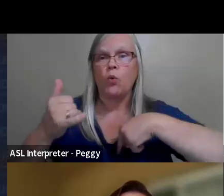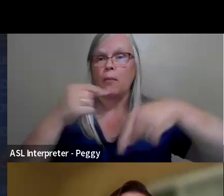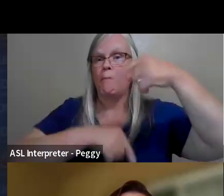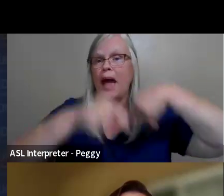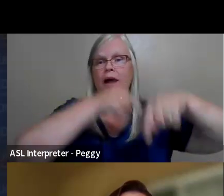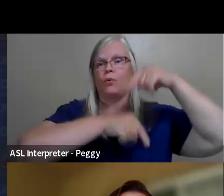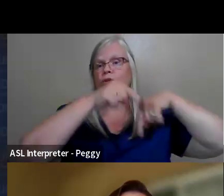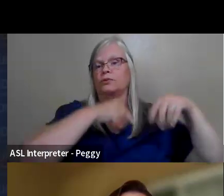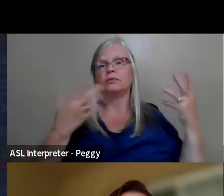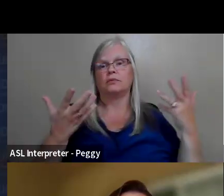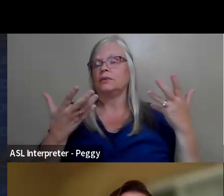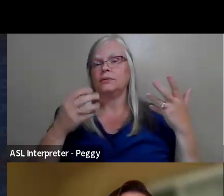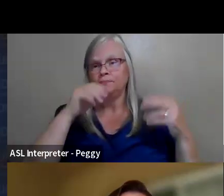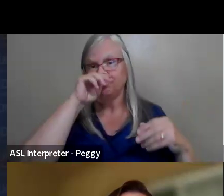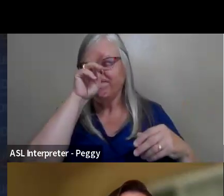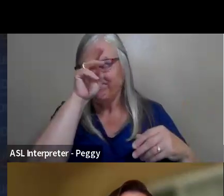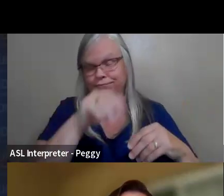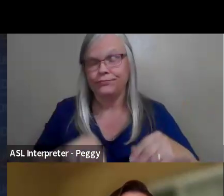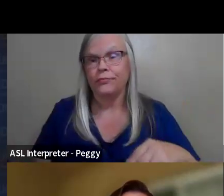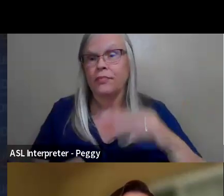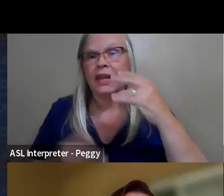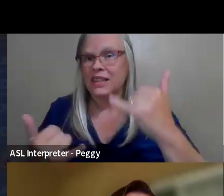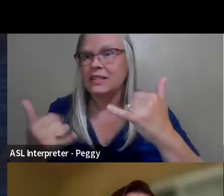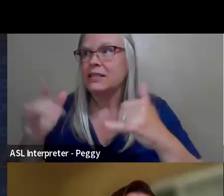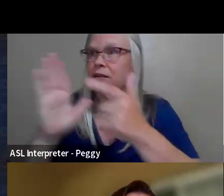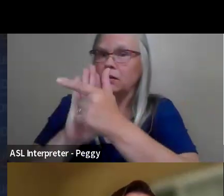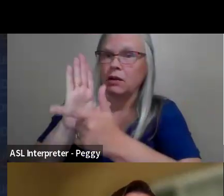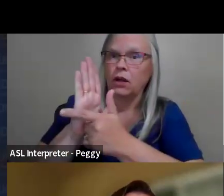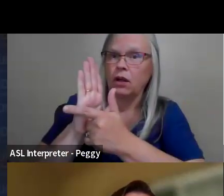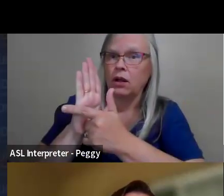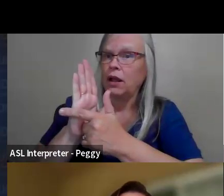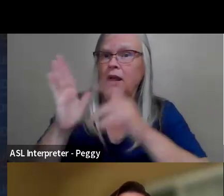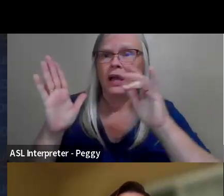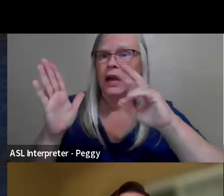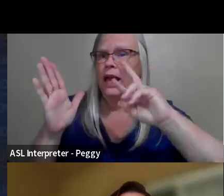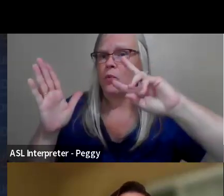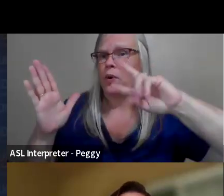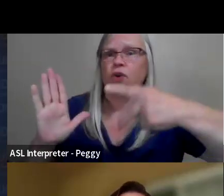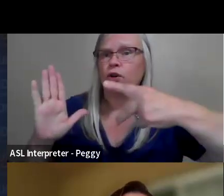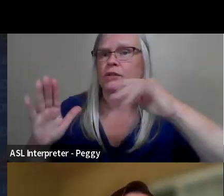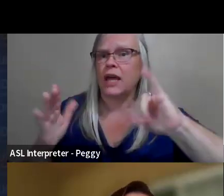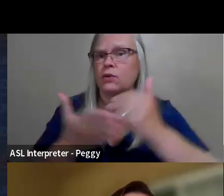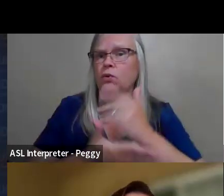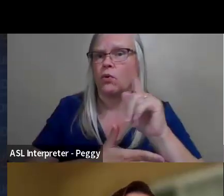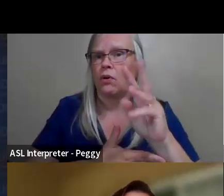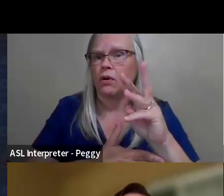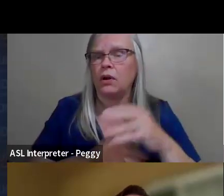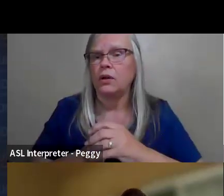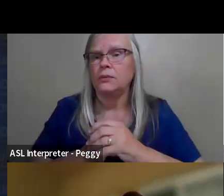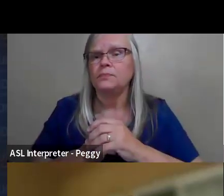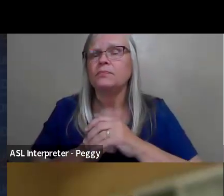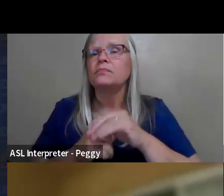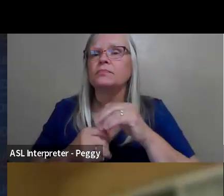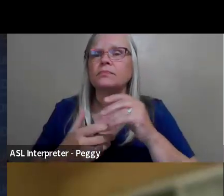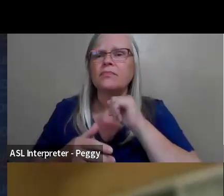details and cite the part of the statute that reversed that new law. We've got to hold people accountable. And I'm not